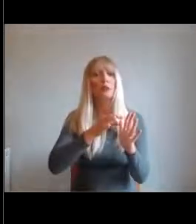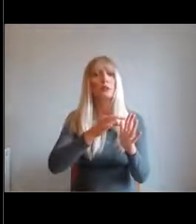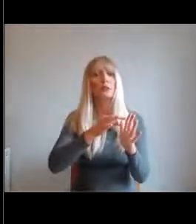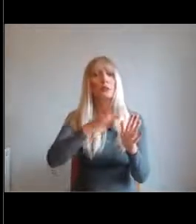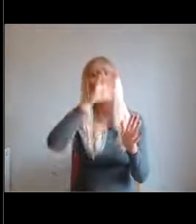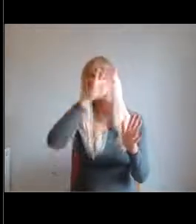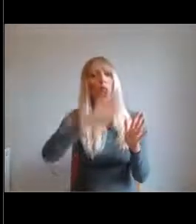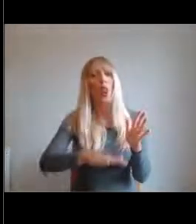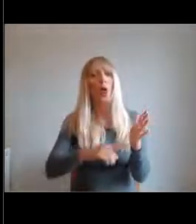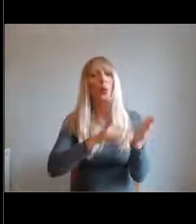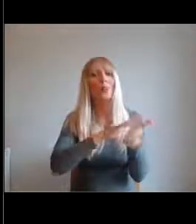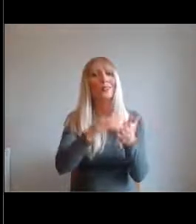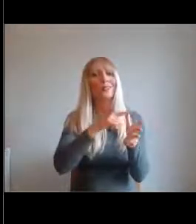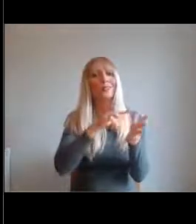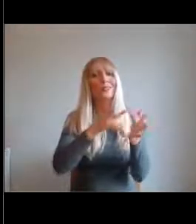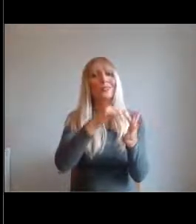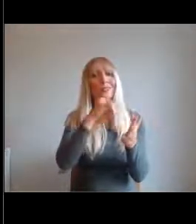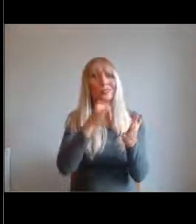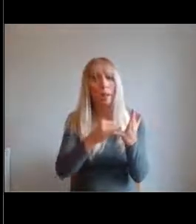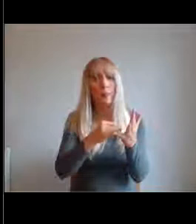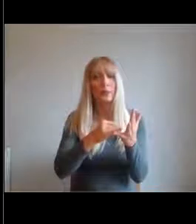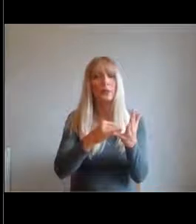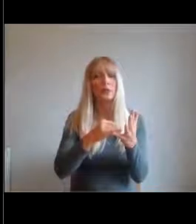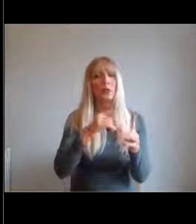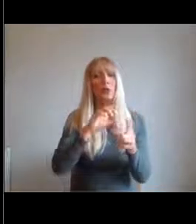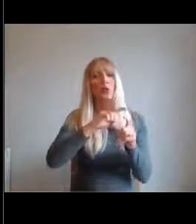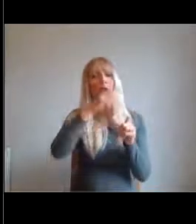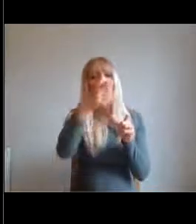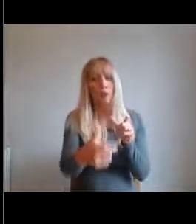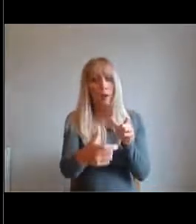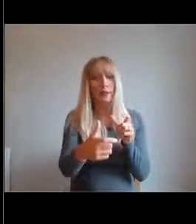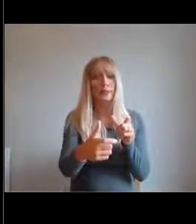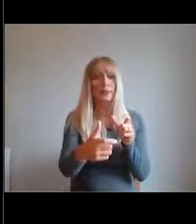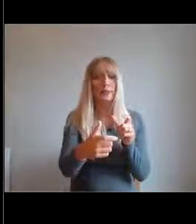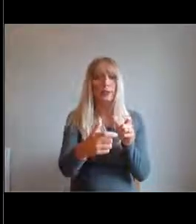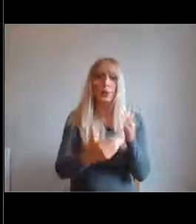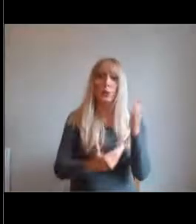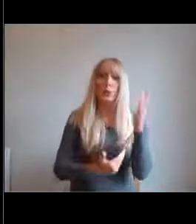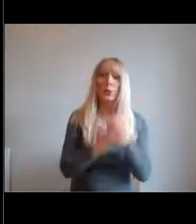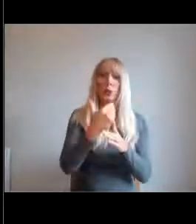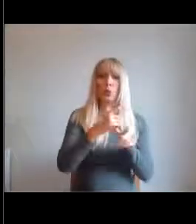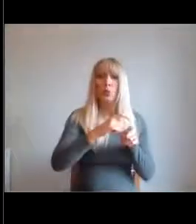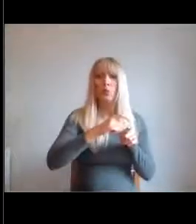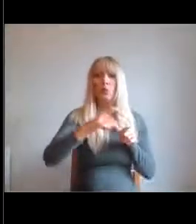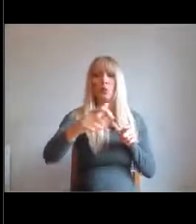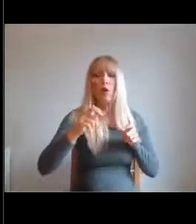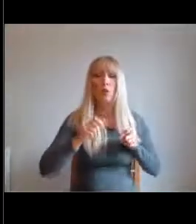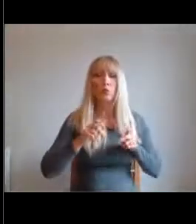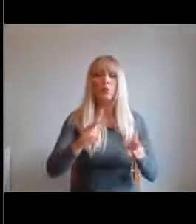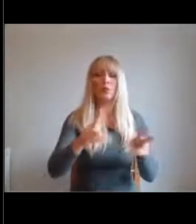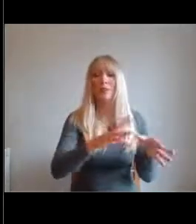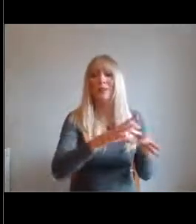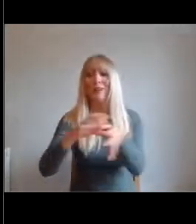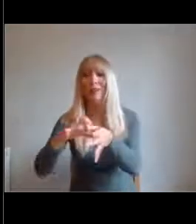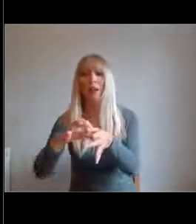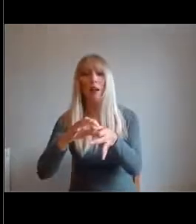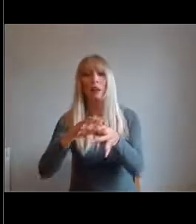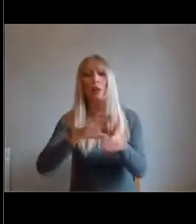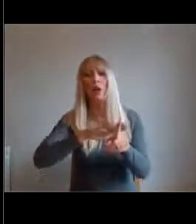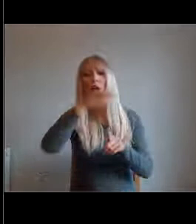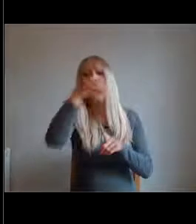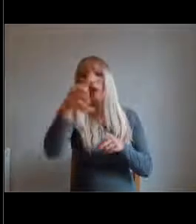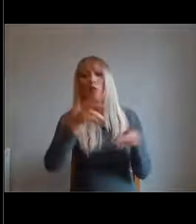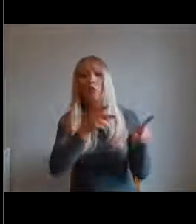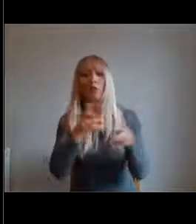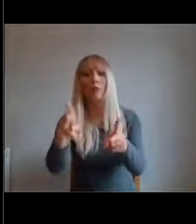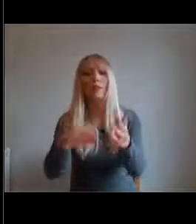road connecting Kent, Thurrock and Essex through two 2.6-mile tunnels beneath the River Thames. It would almost